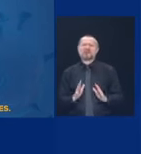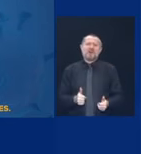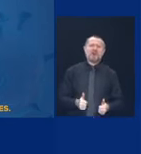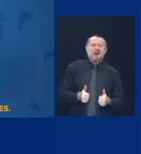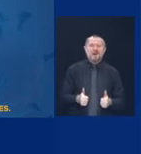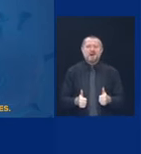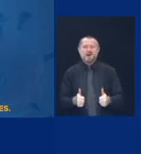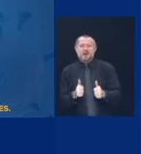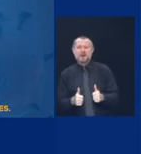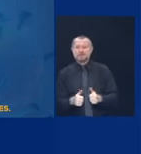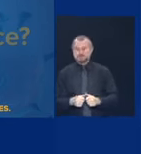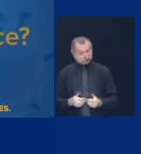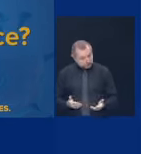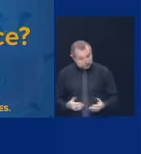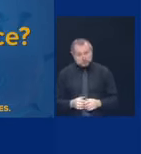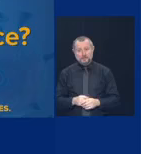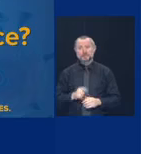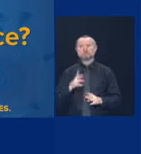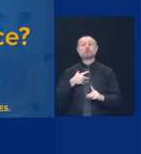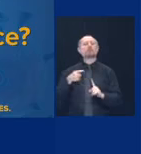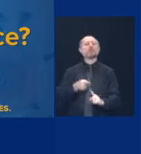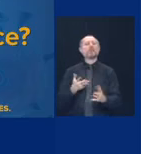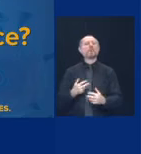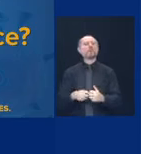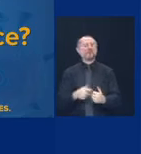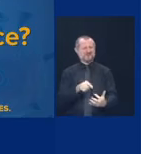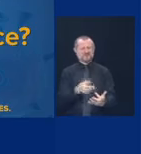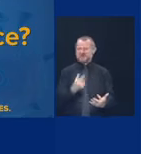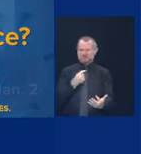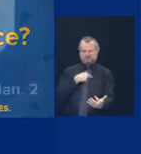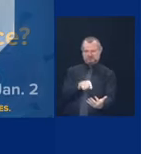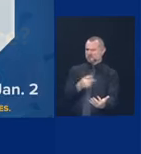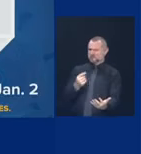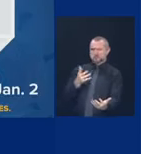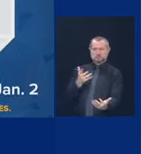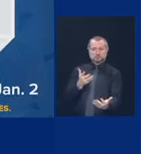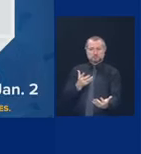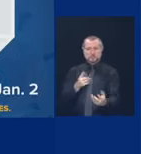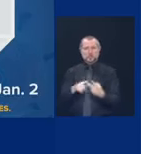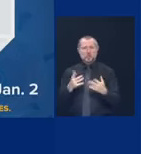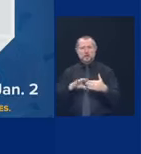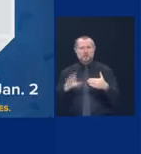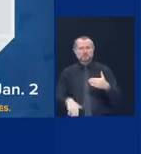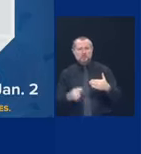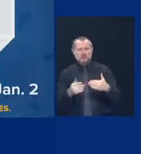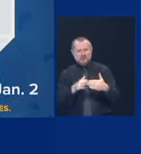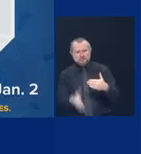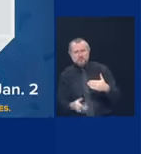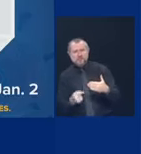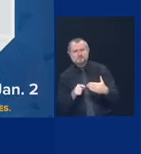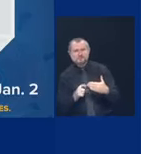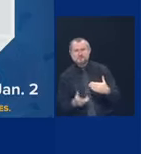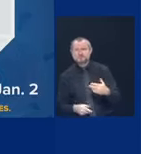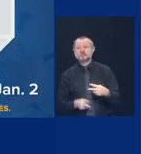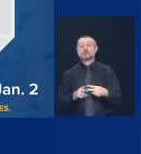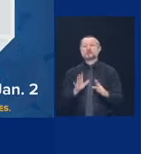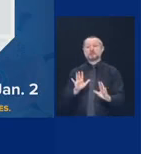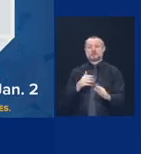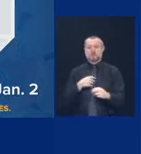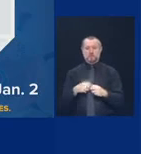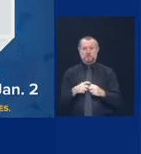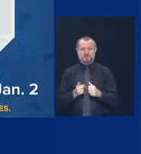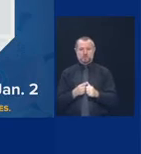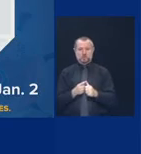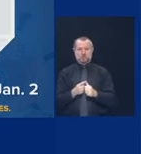What is the problem we're trying to deal with, and what are the consequences? The problem is that